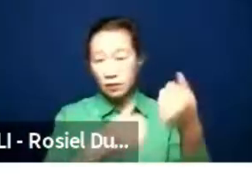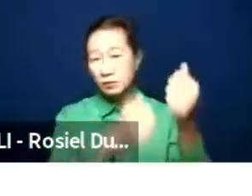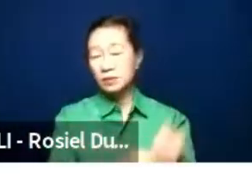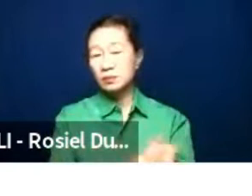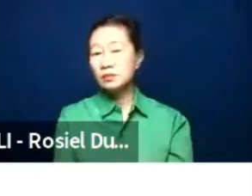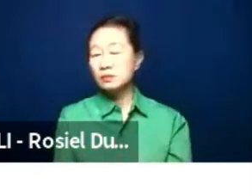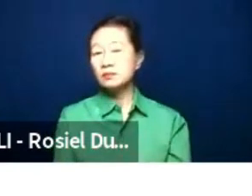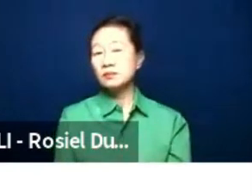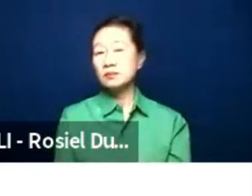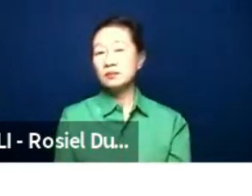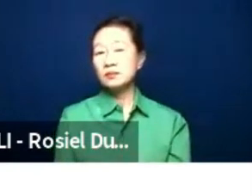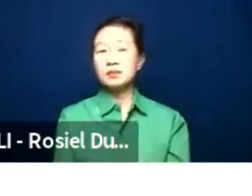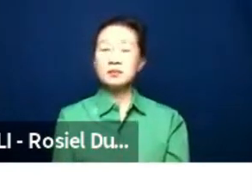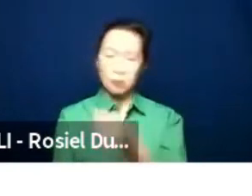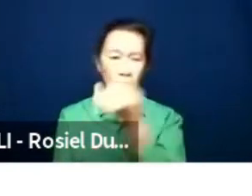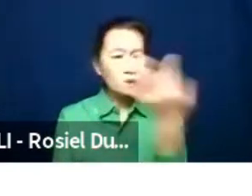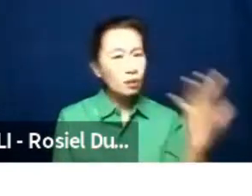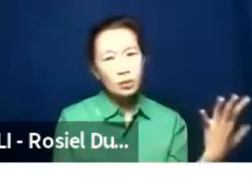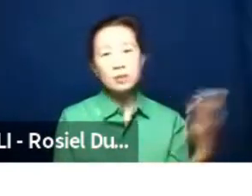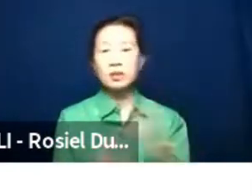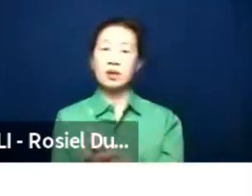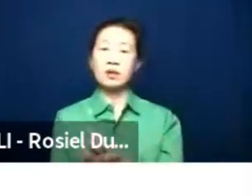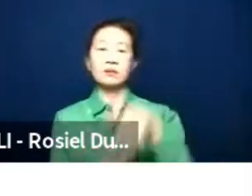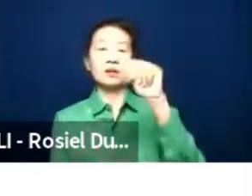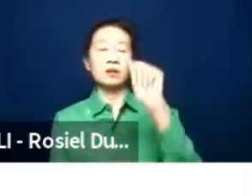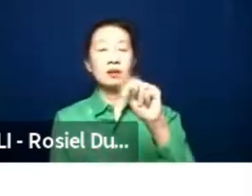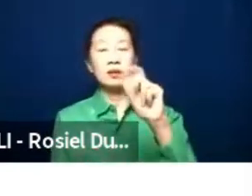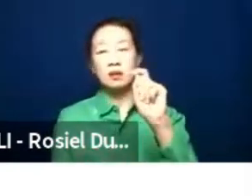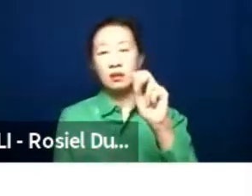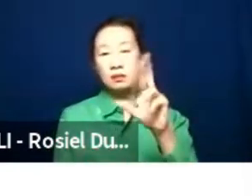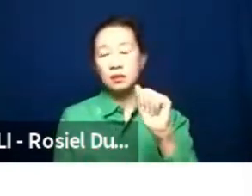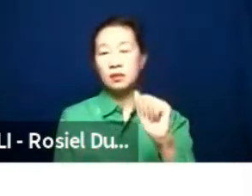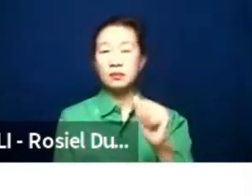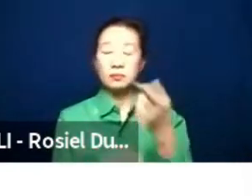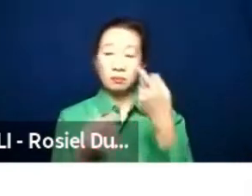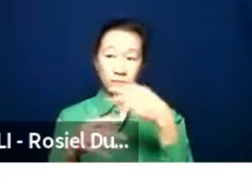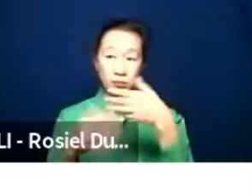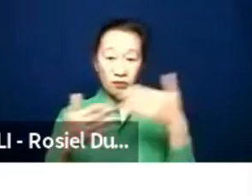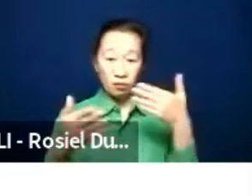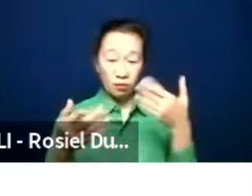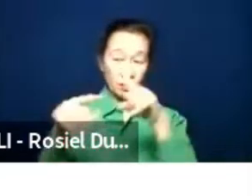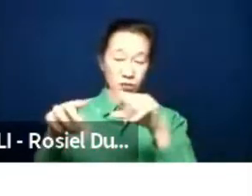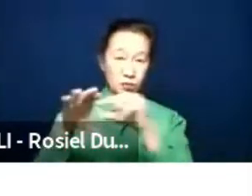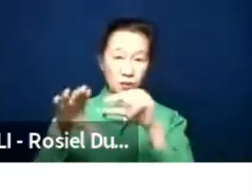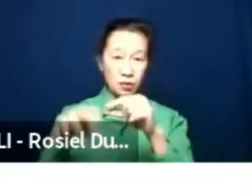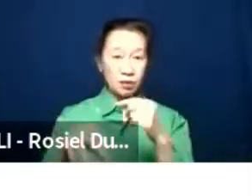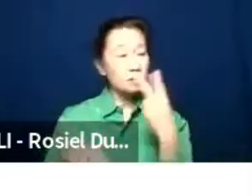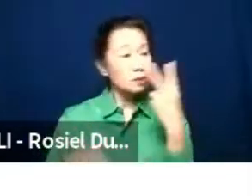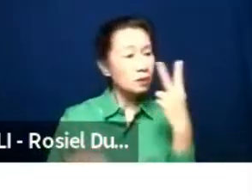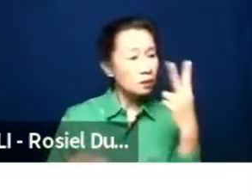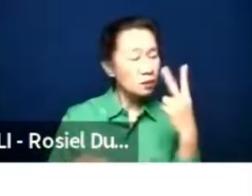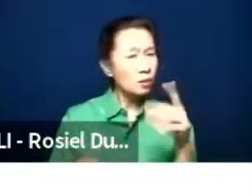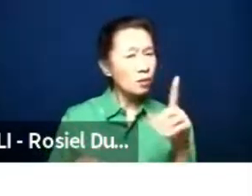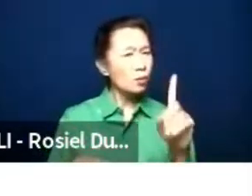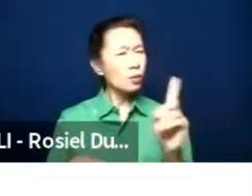inventory of the pantry or the stock room. So before you go for groceries, ipa-check ninyo ano ba yung mga